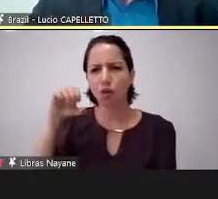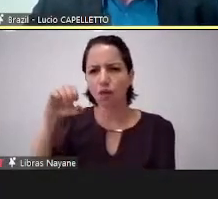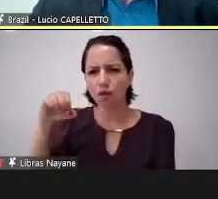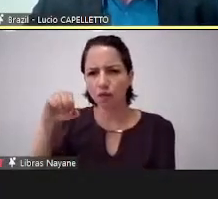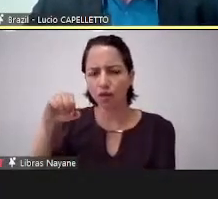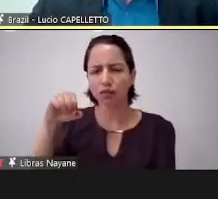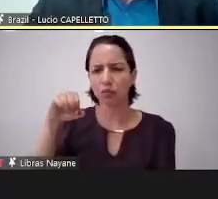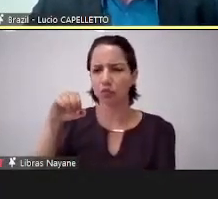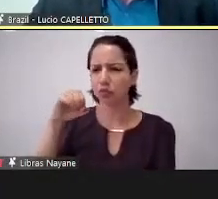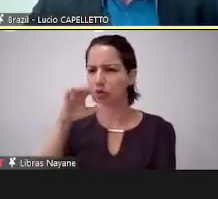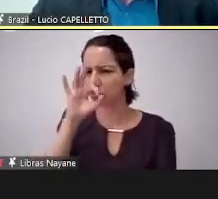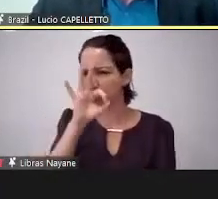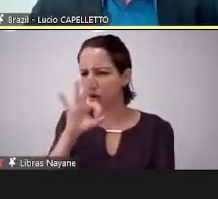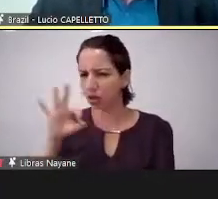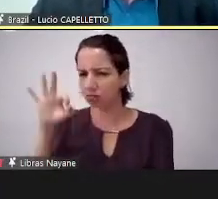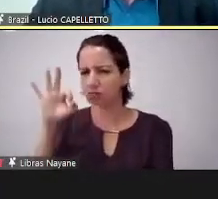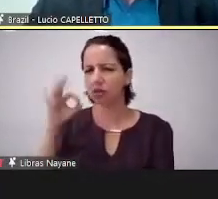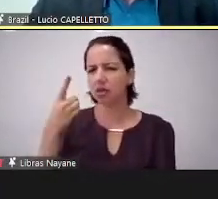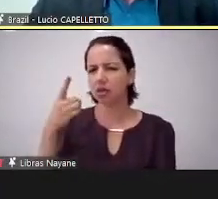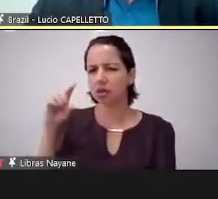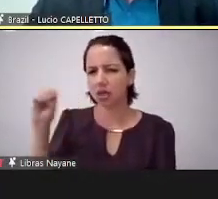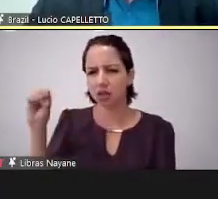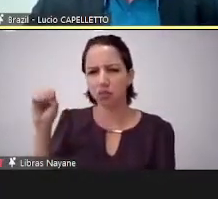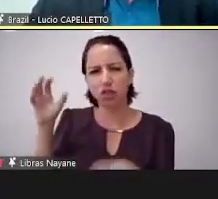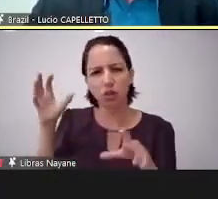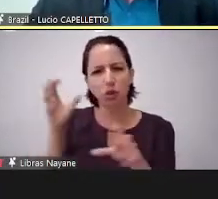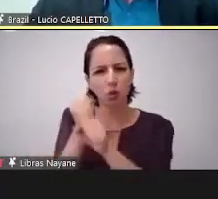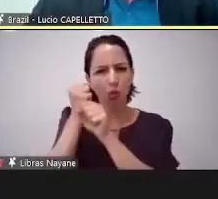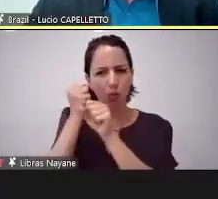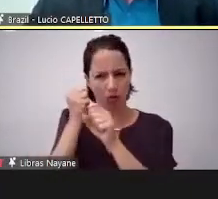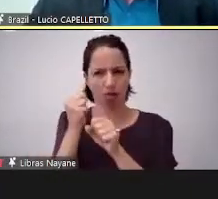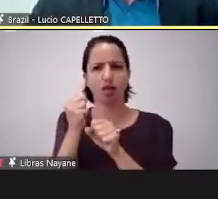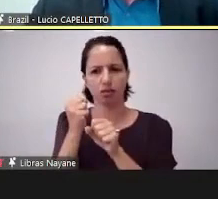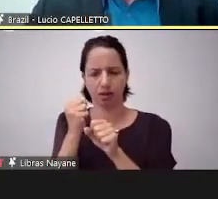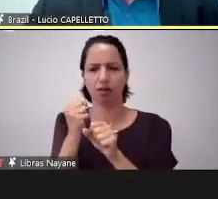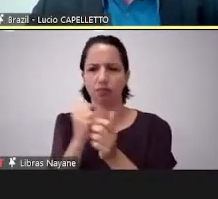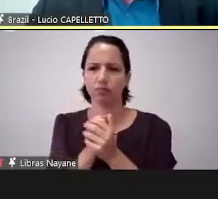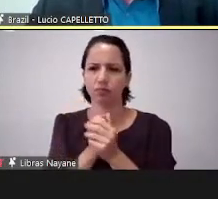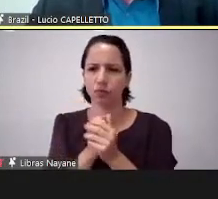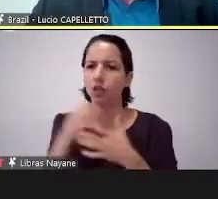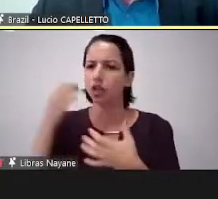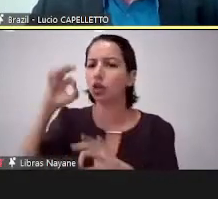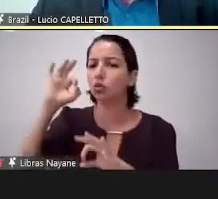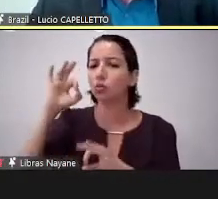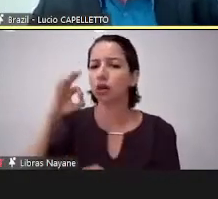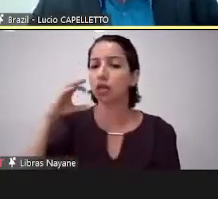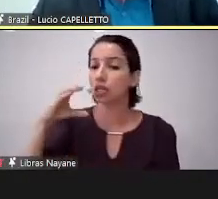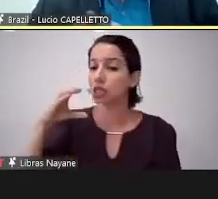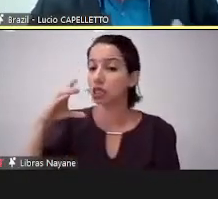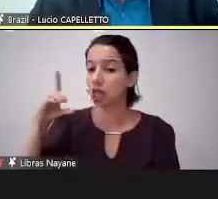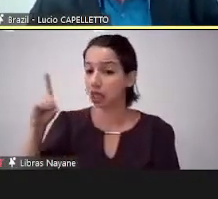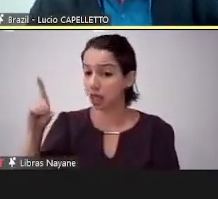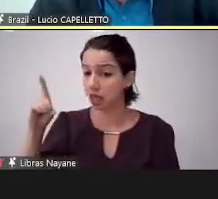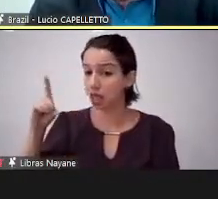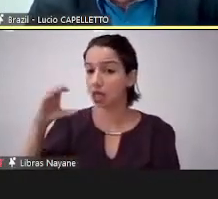90% of the plans are assisted and the rest in the accrual part. And